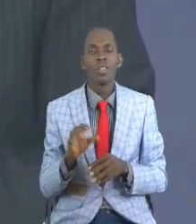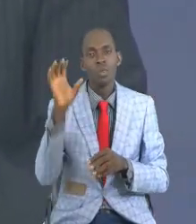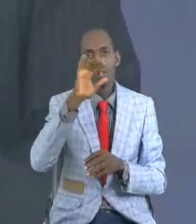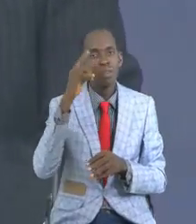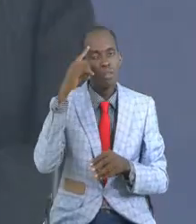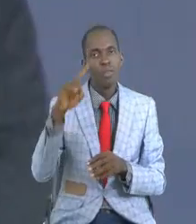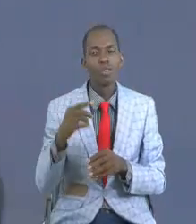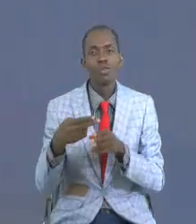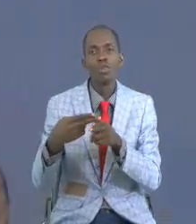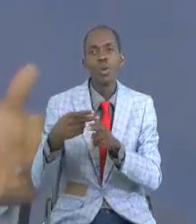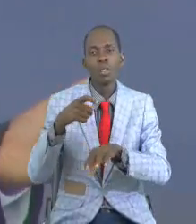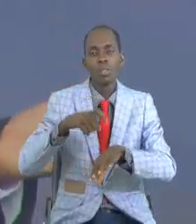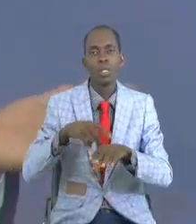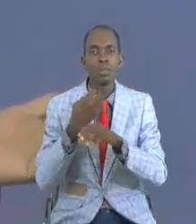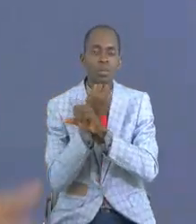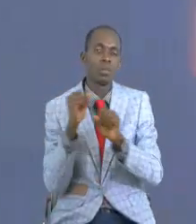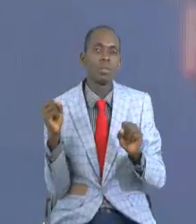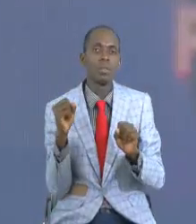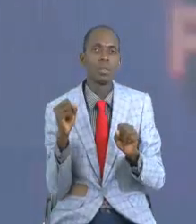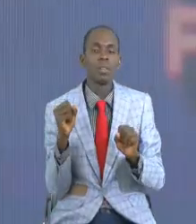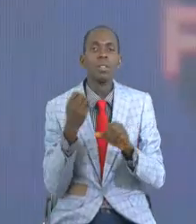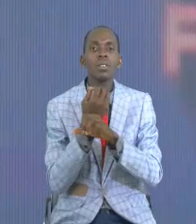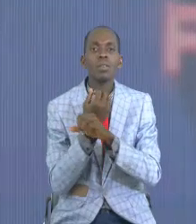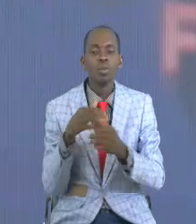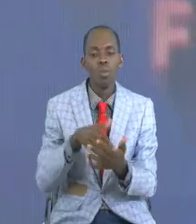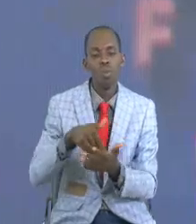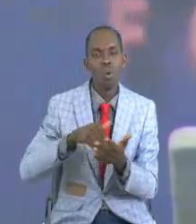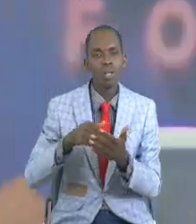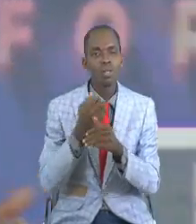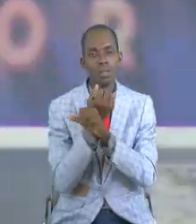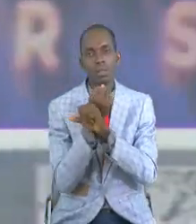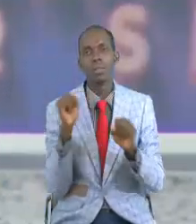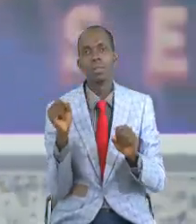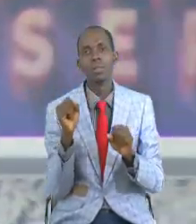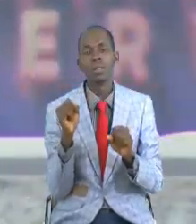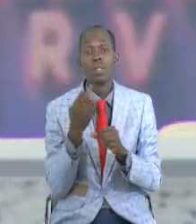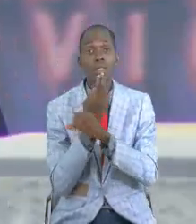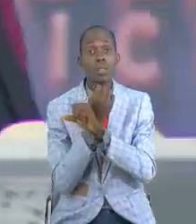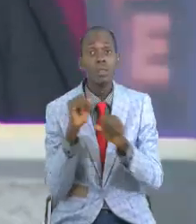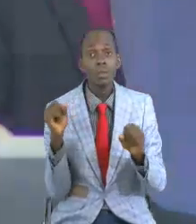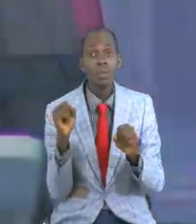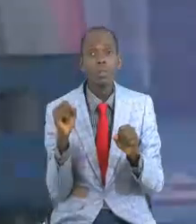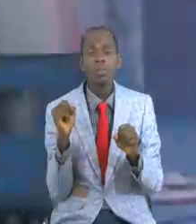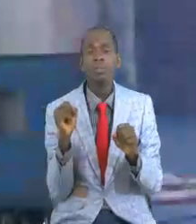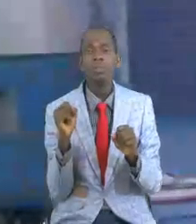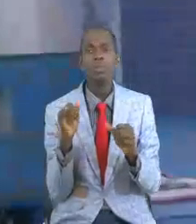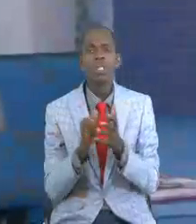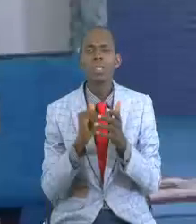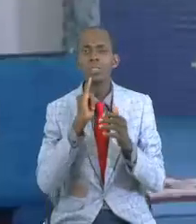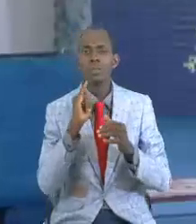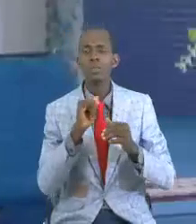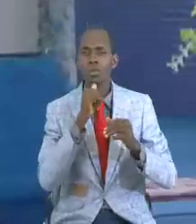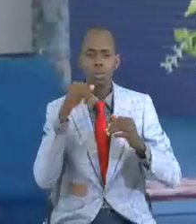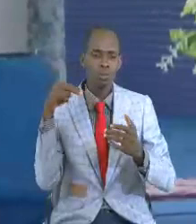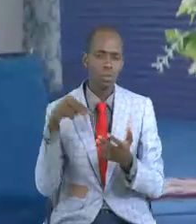redemption, redemption weak redemption, redemption, a shaky redemption.